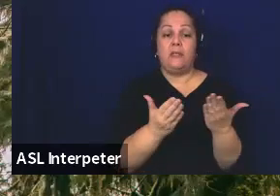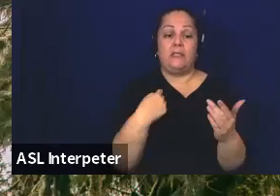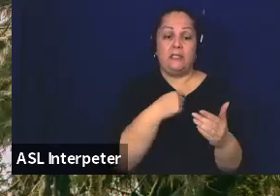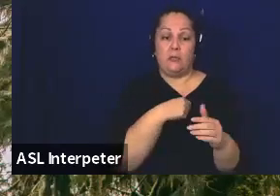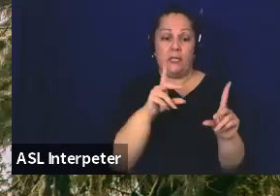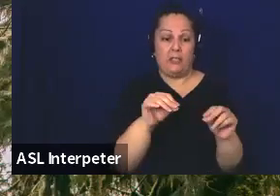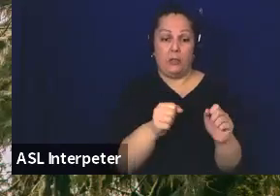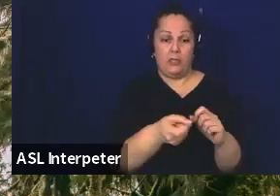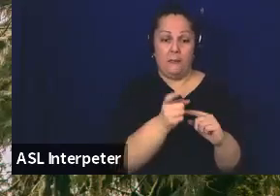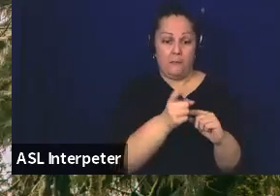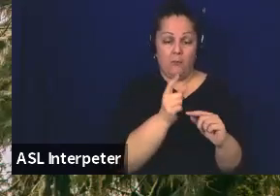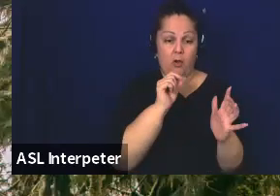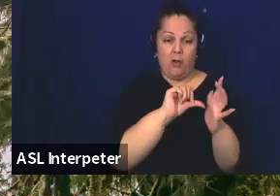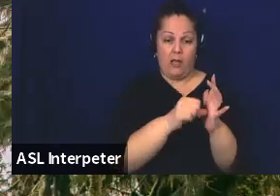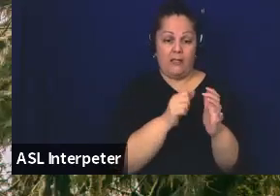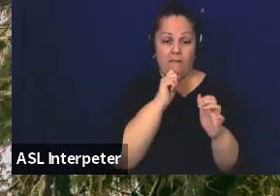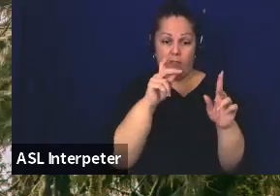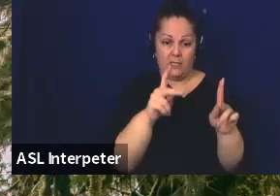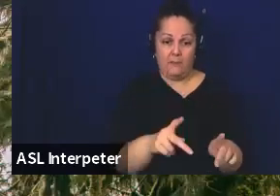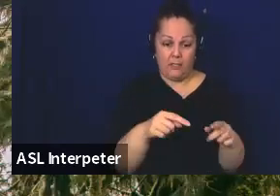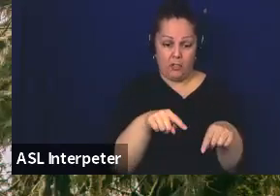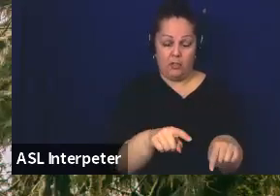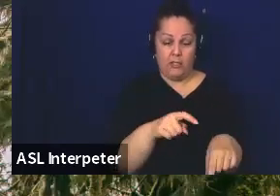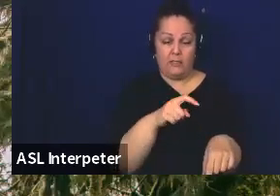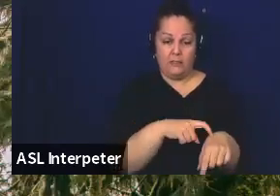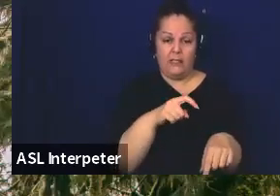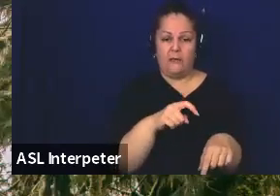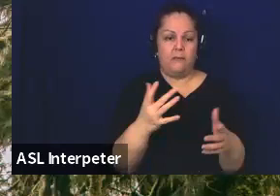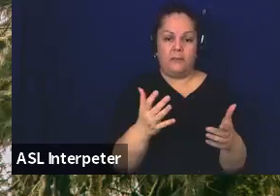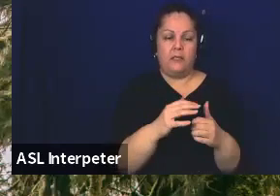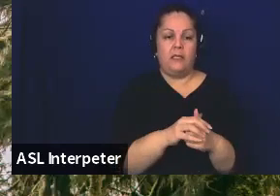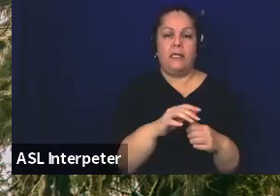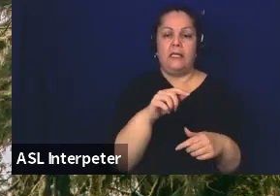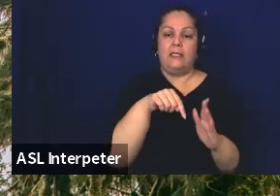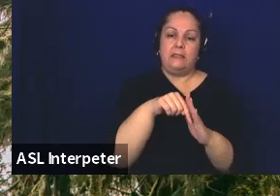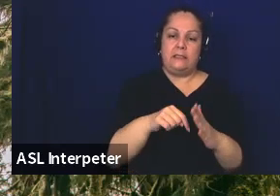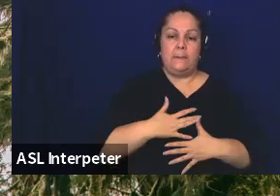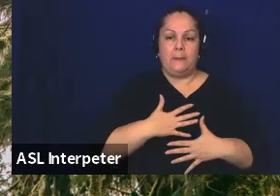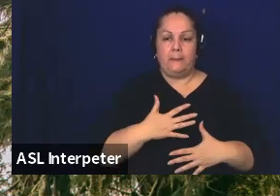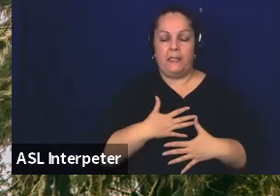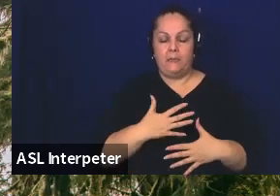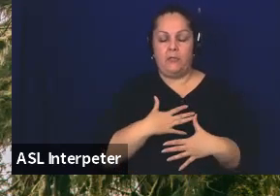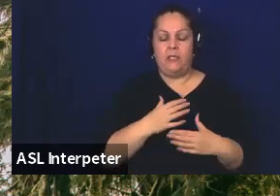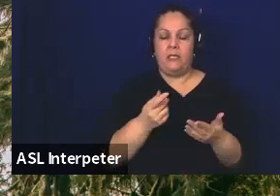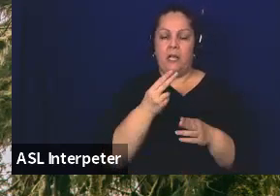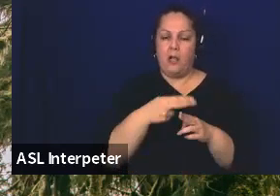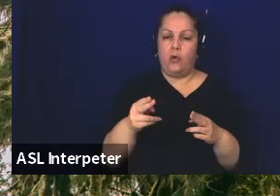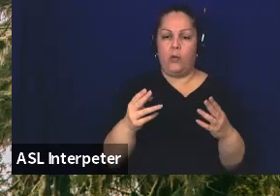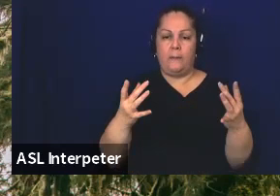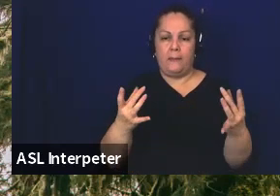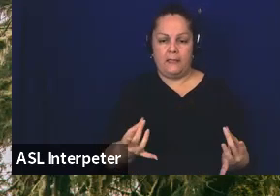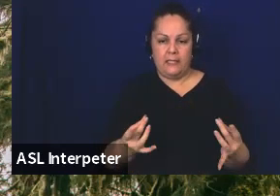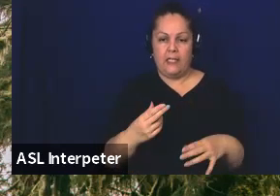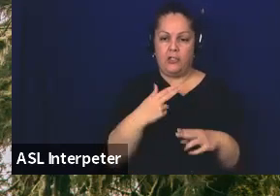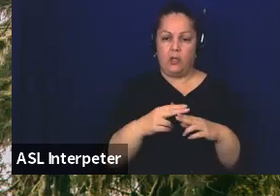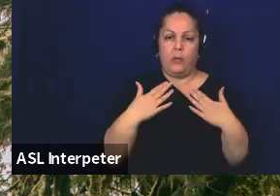in the moment or highlight for the individuals to do in the moment include deep belly breathing, a quick meditation, or a quick